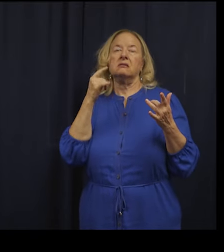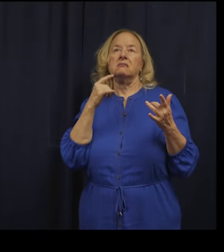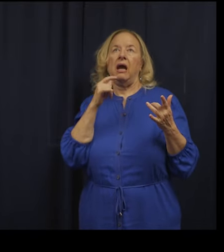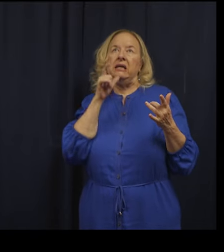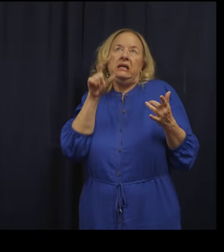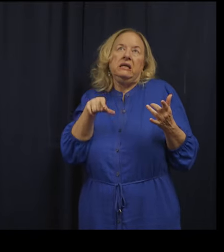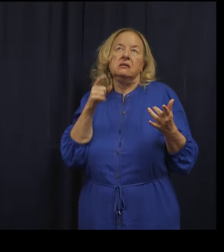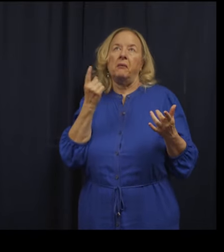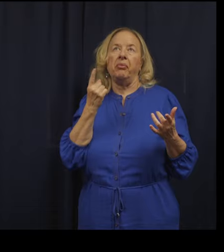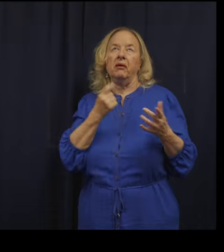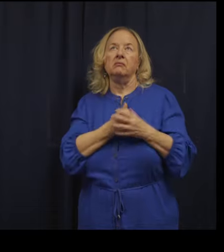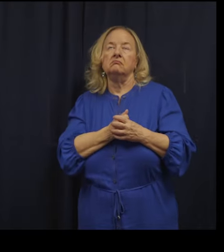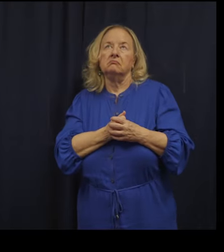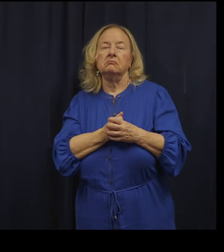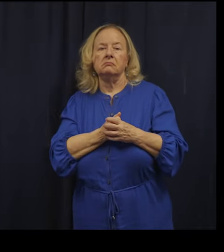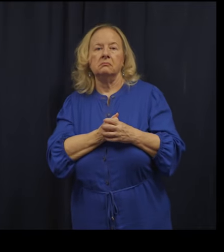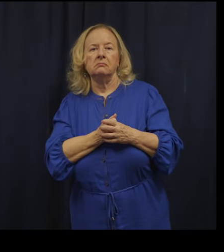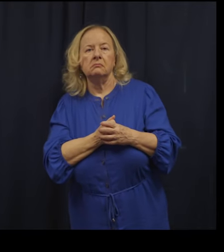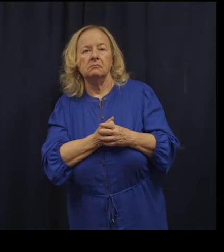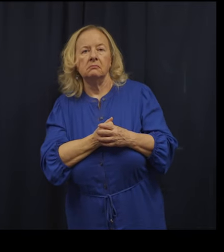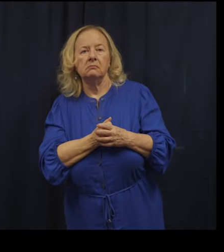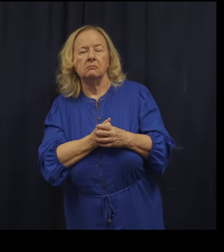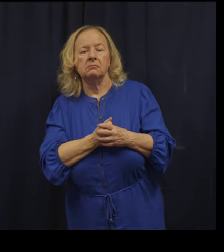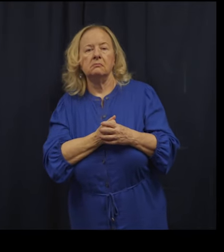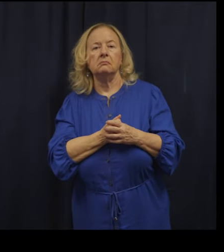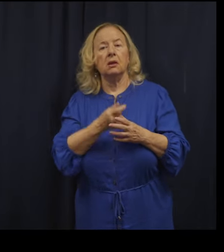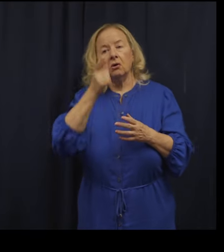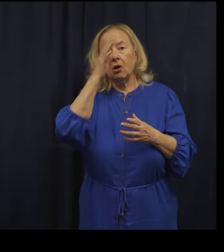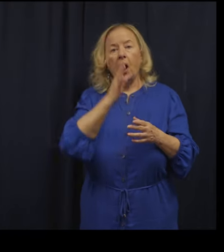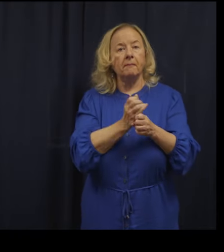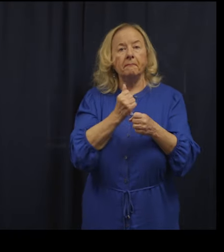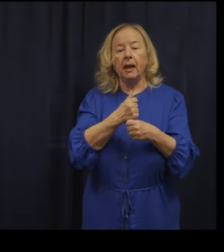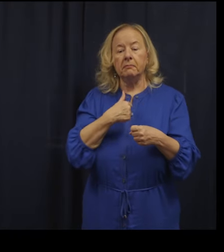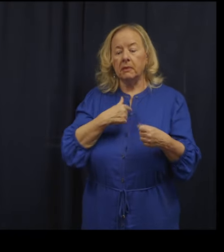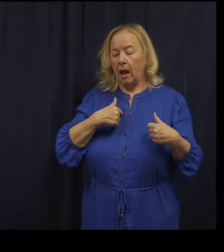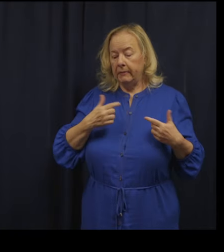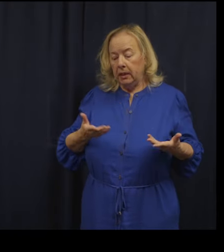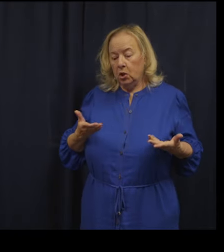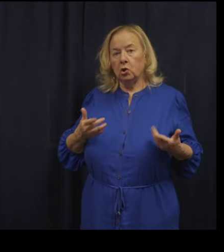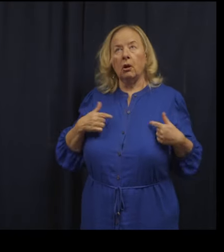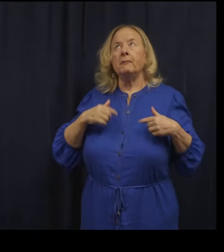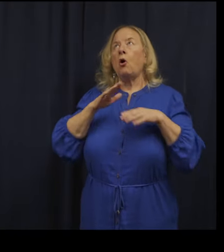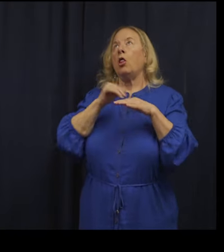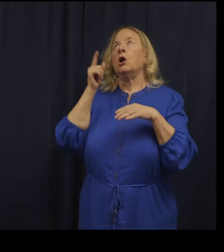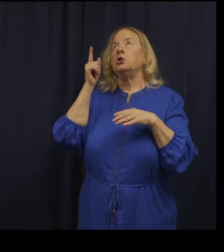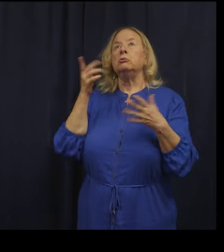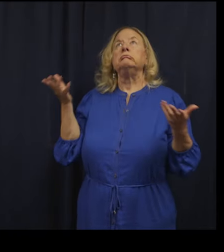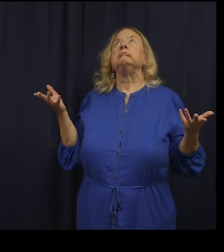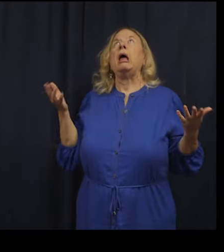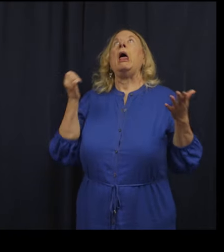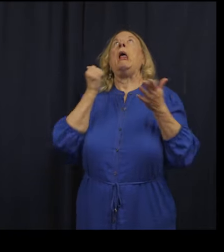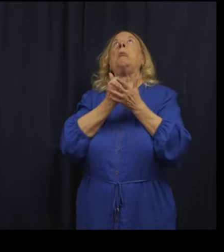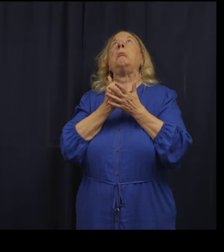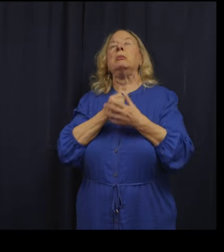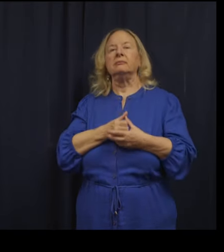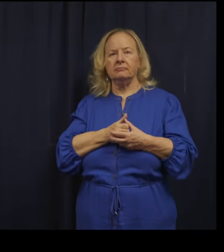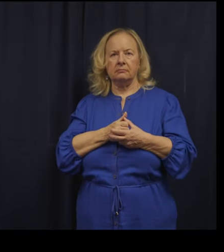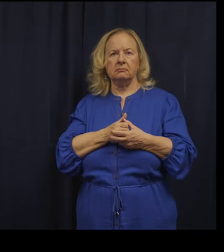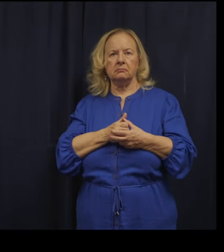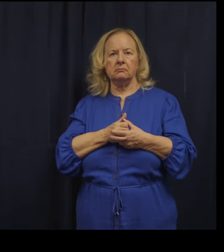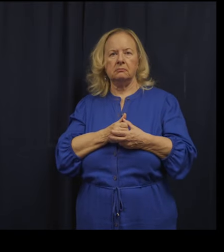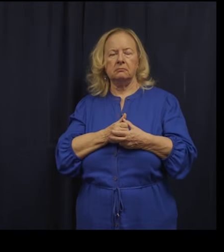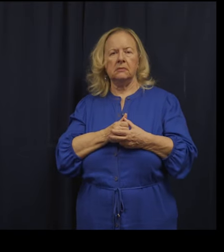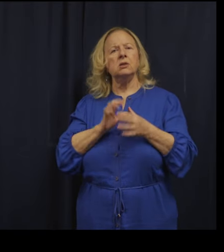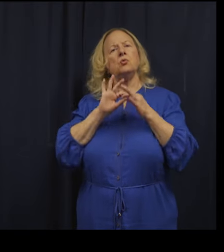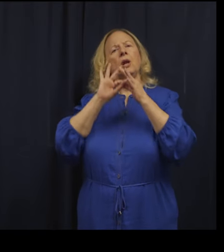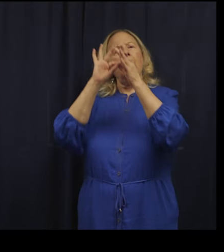need. All right? And so, hey, God, you created me. I exist. I'm calling on you. Help. You see,